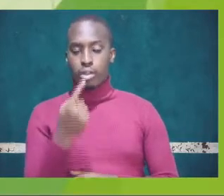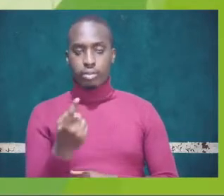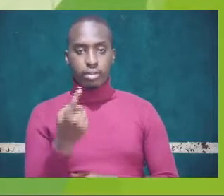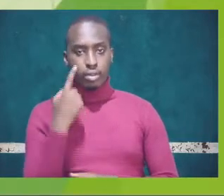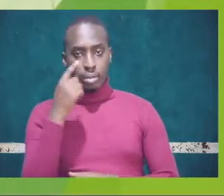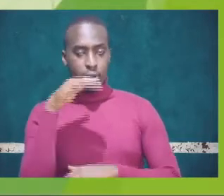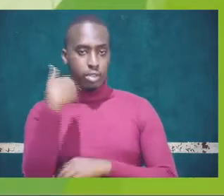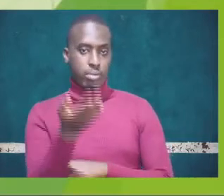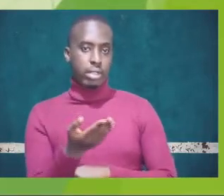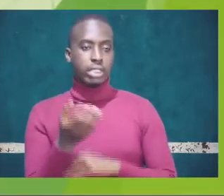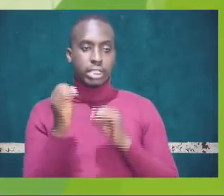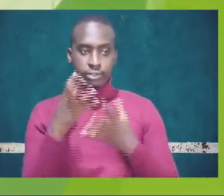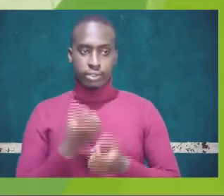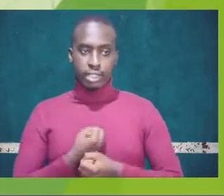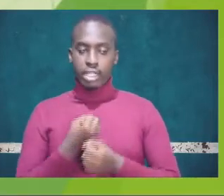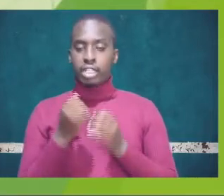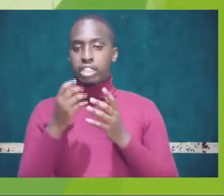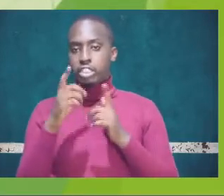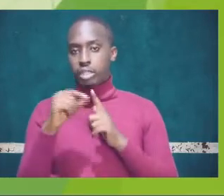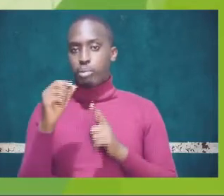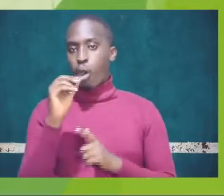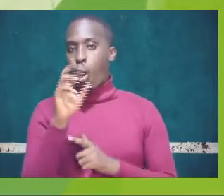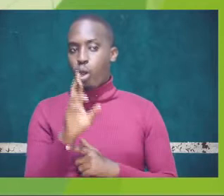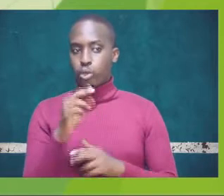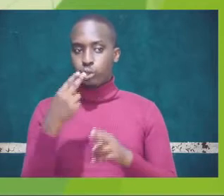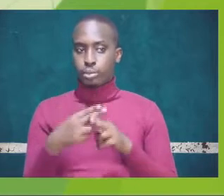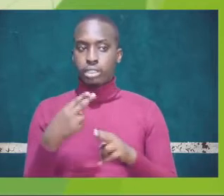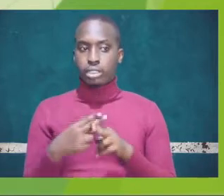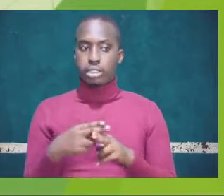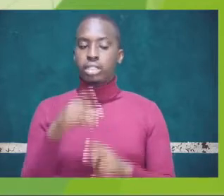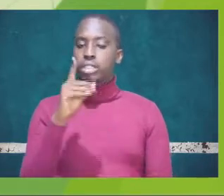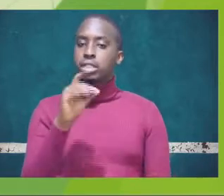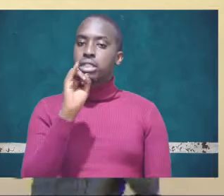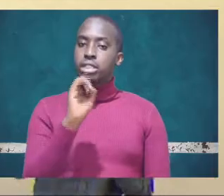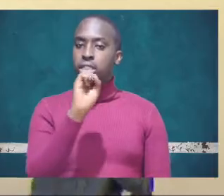it later. When I have that word or, we call it disjunction.